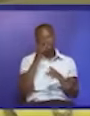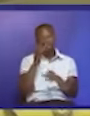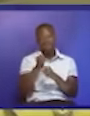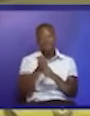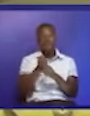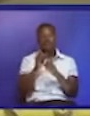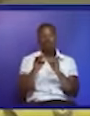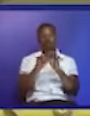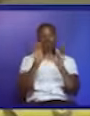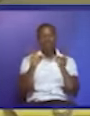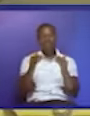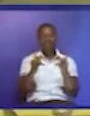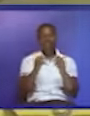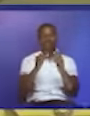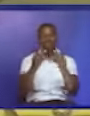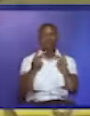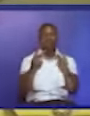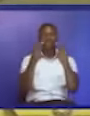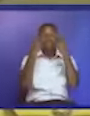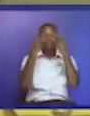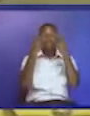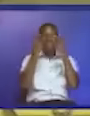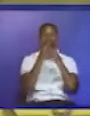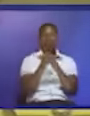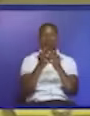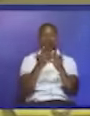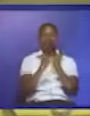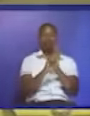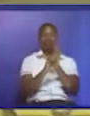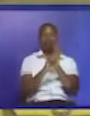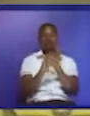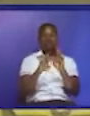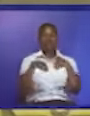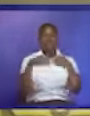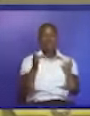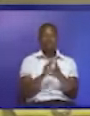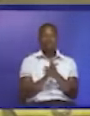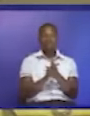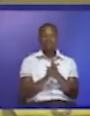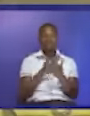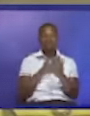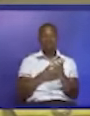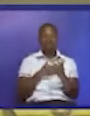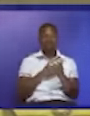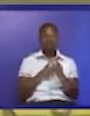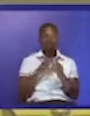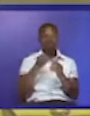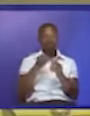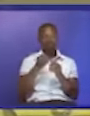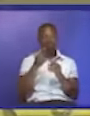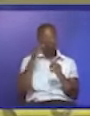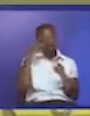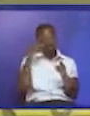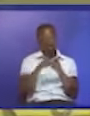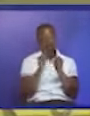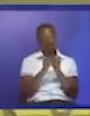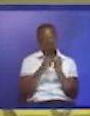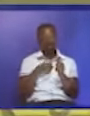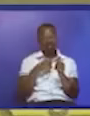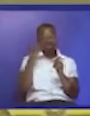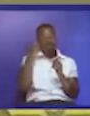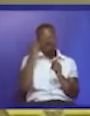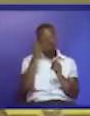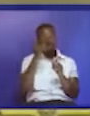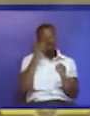up. I would always like to give this example, and I want you to reason with me for a moment. Imagine with me, ladies